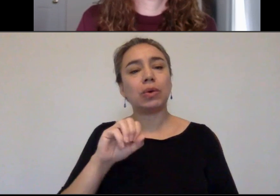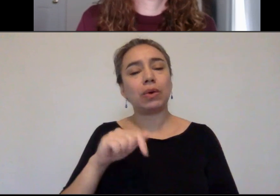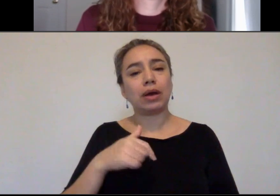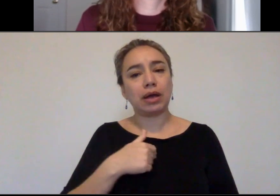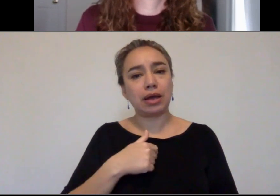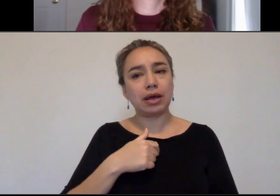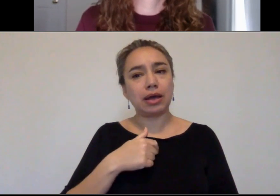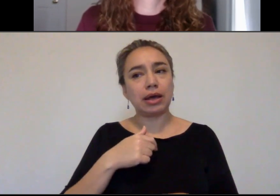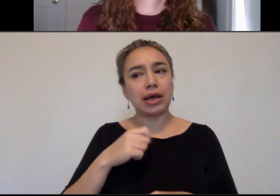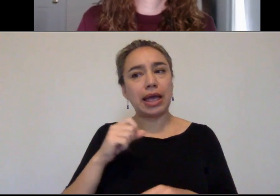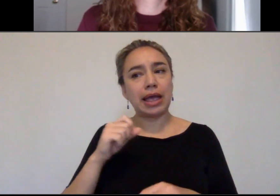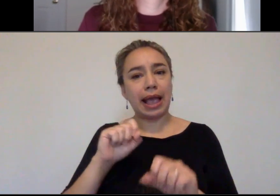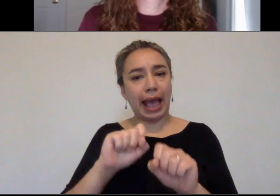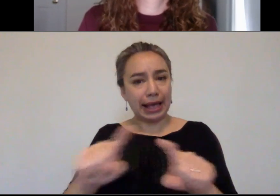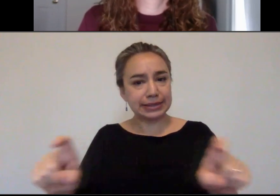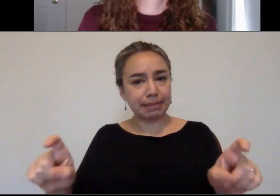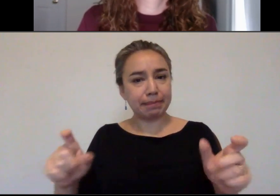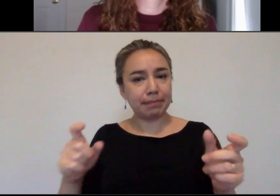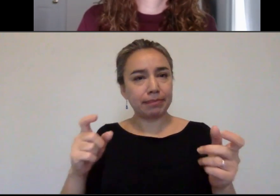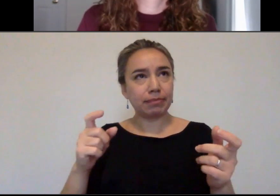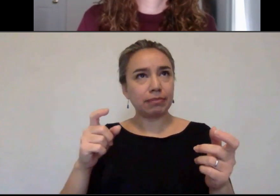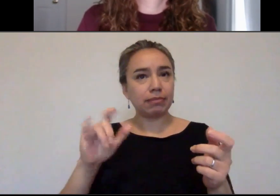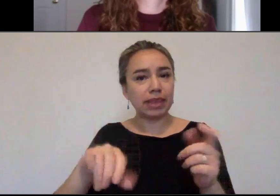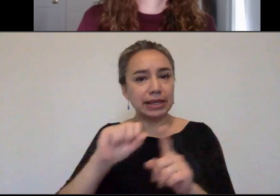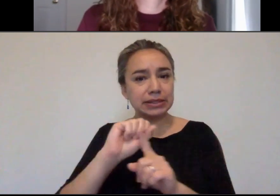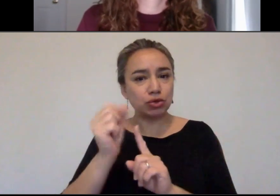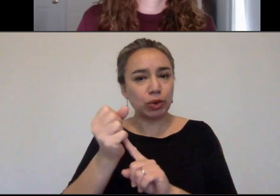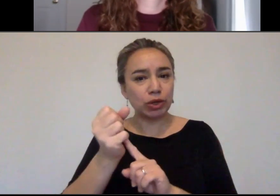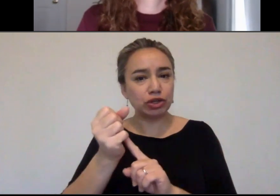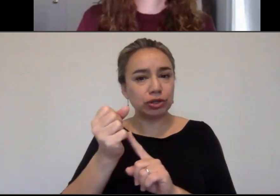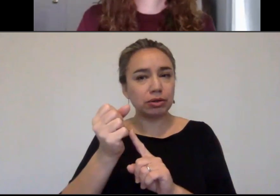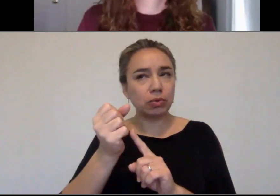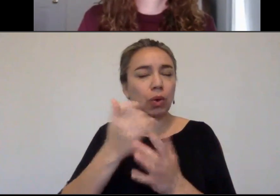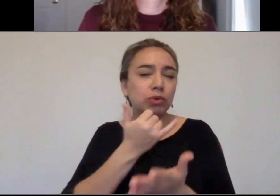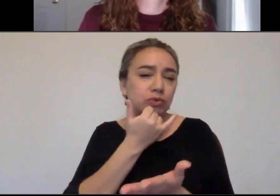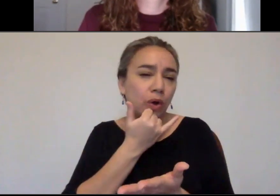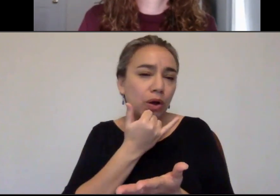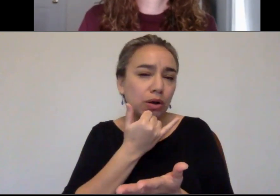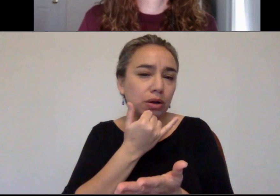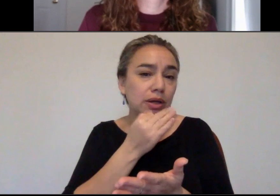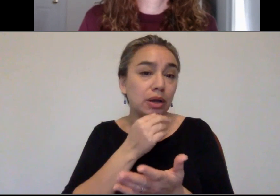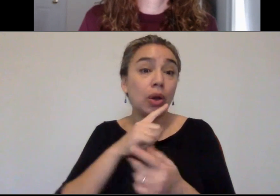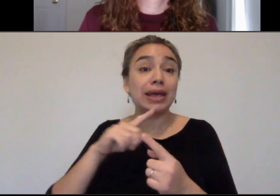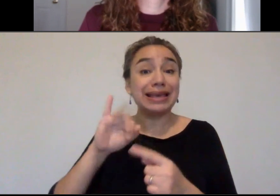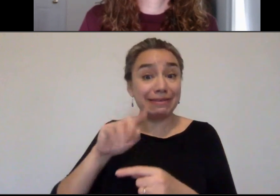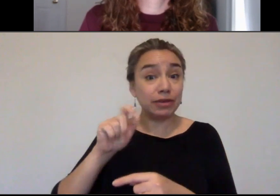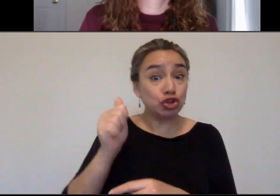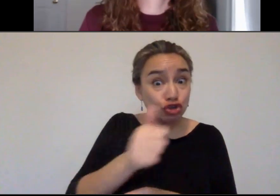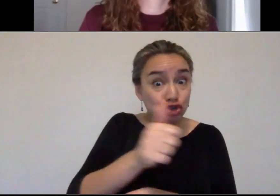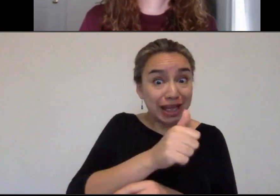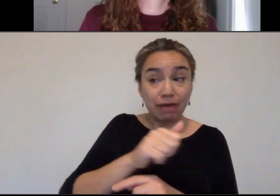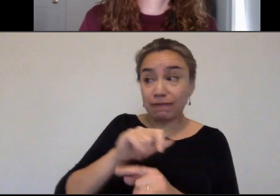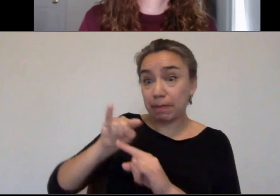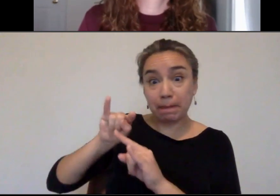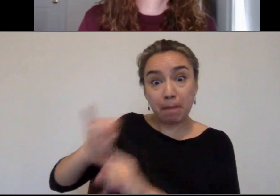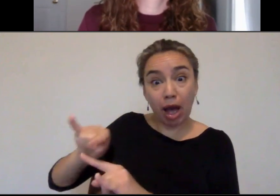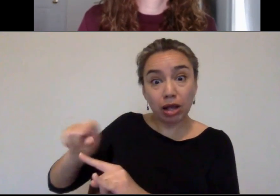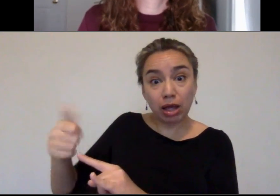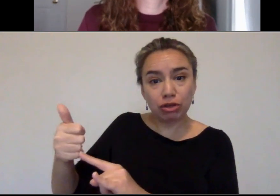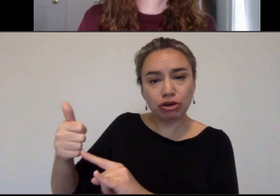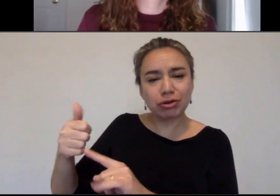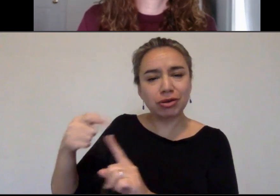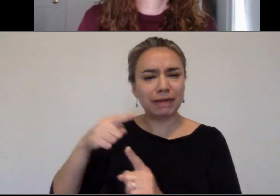was wrong with that scenario? And if you were the one doing mocking, have you changed your opinion on what you were